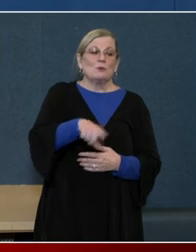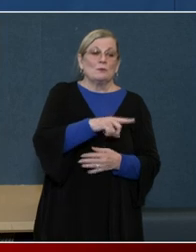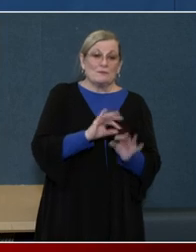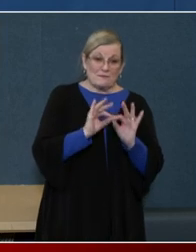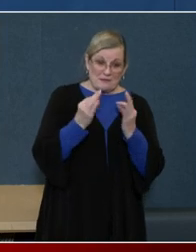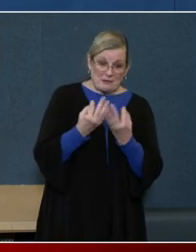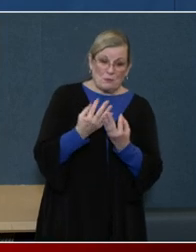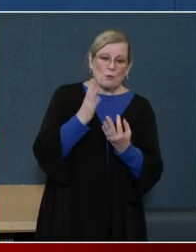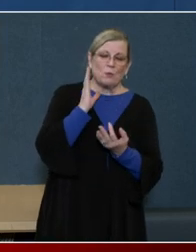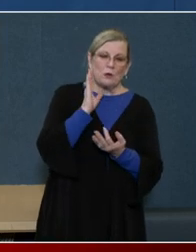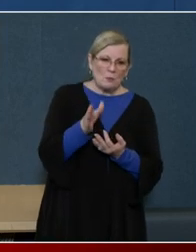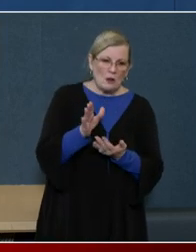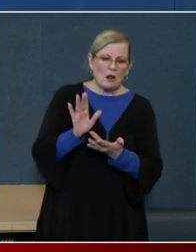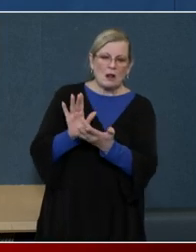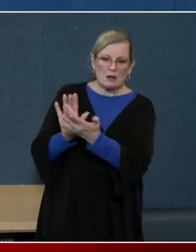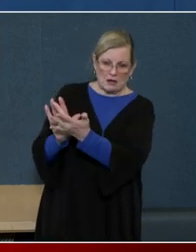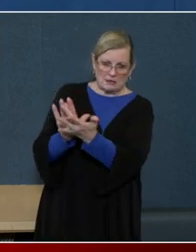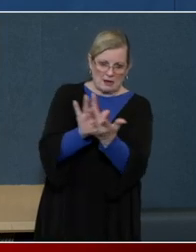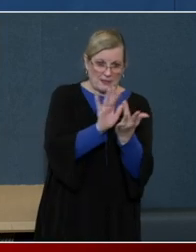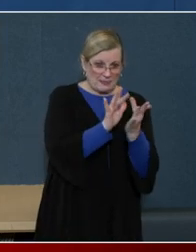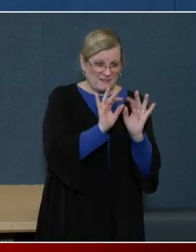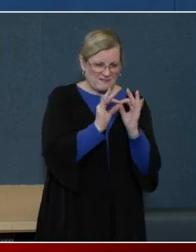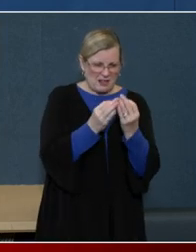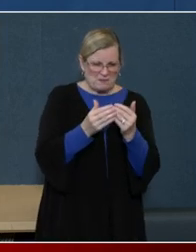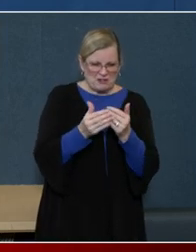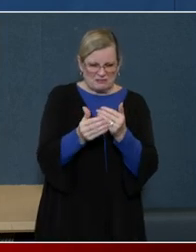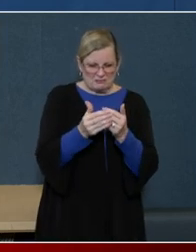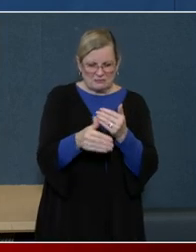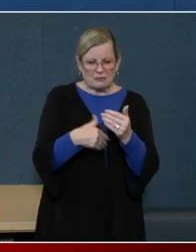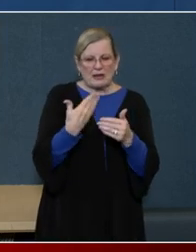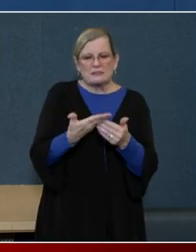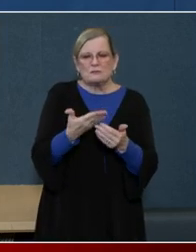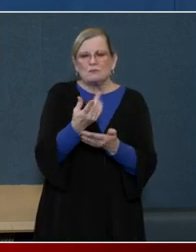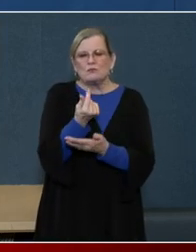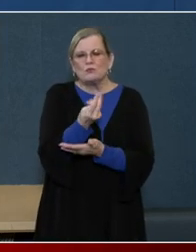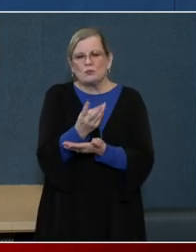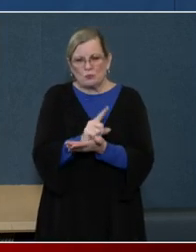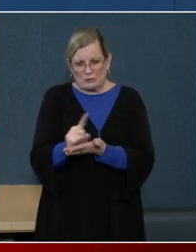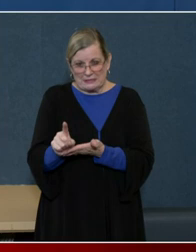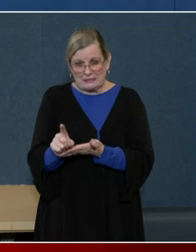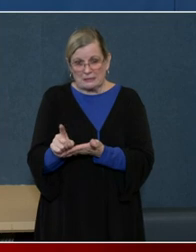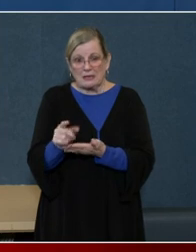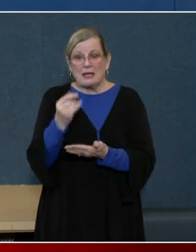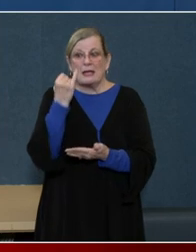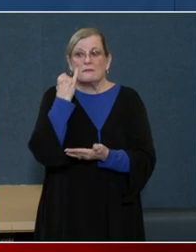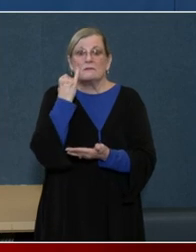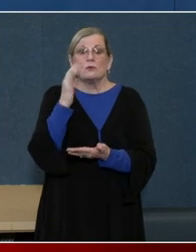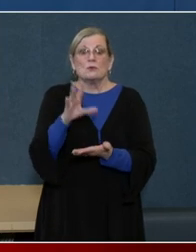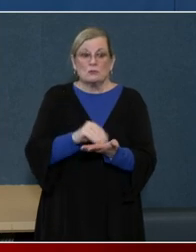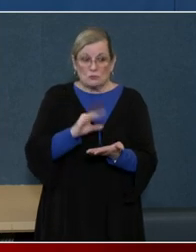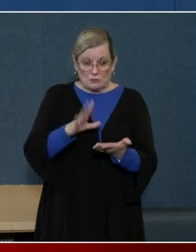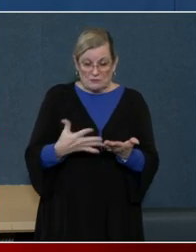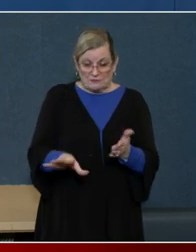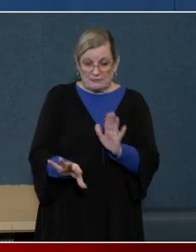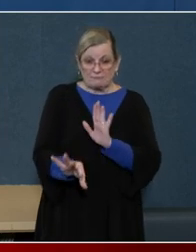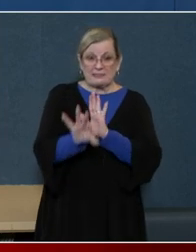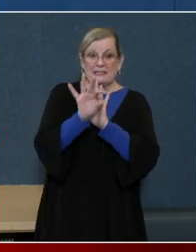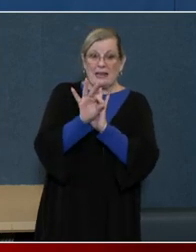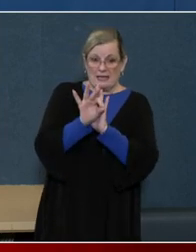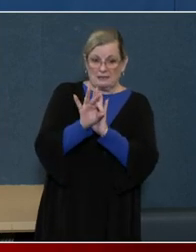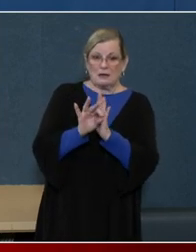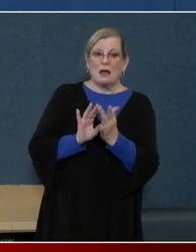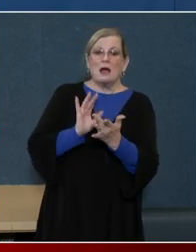weeks, and we will reach out if a student is selected in the randomized lottery process that